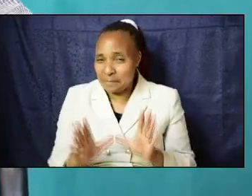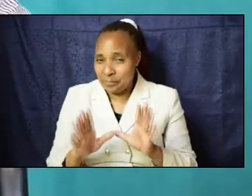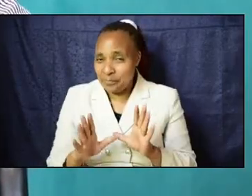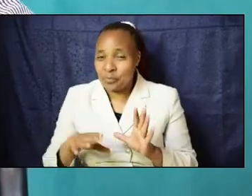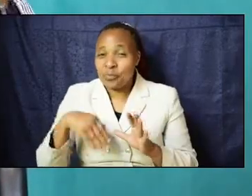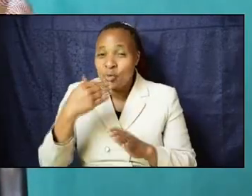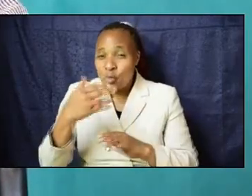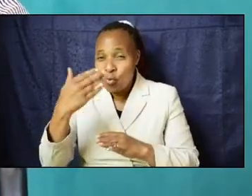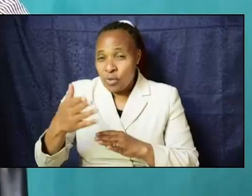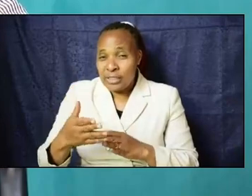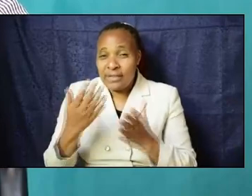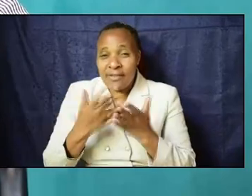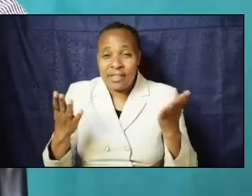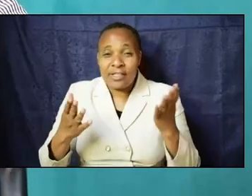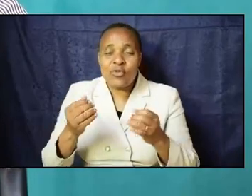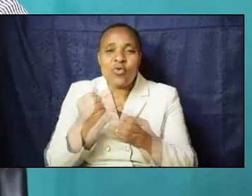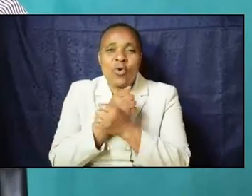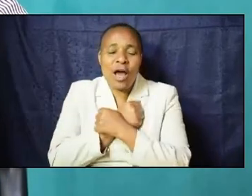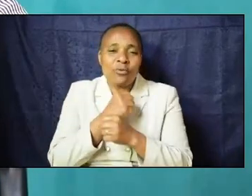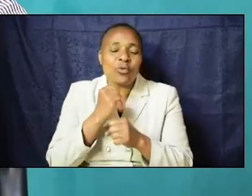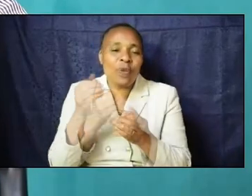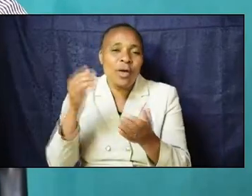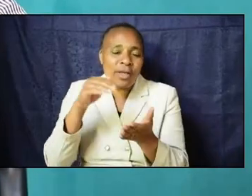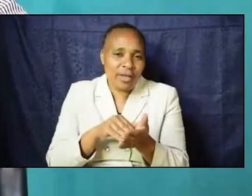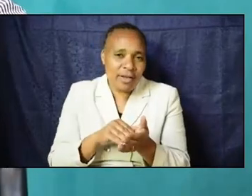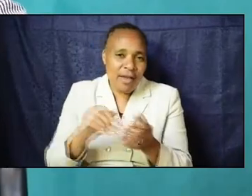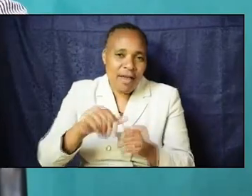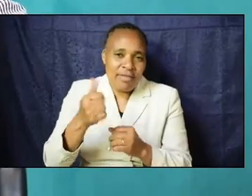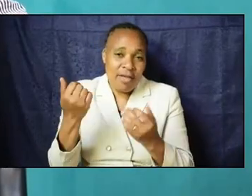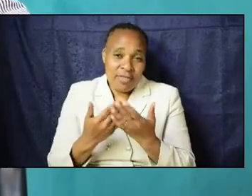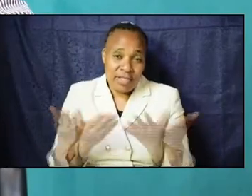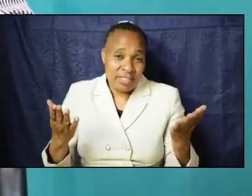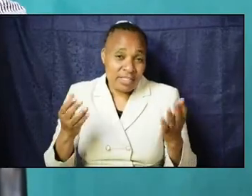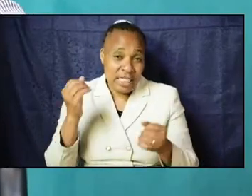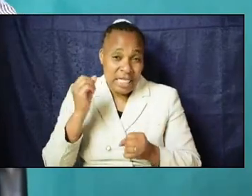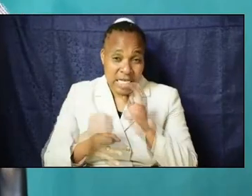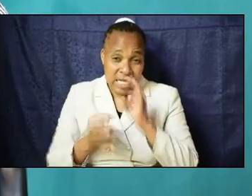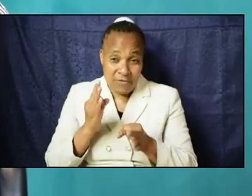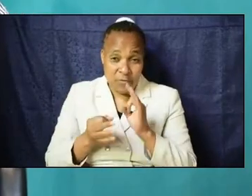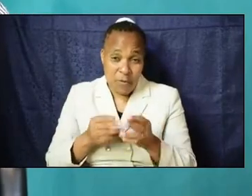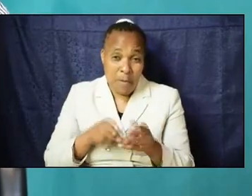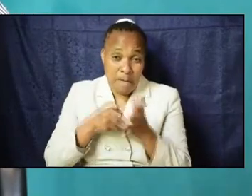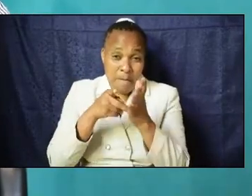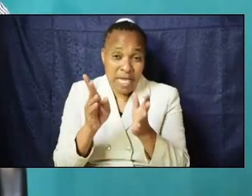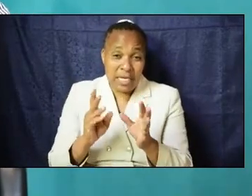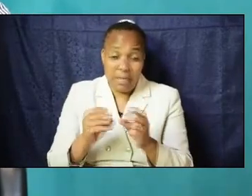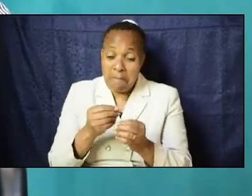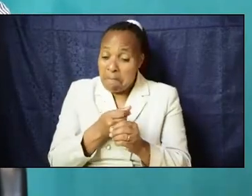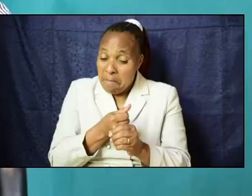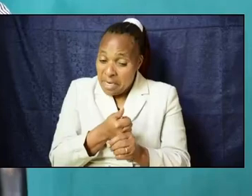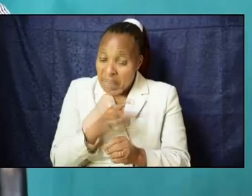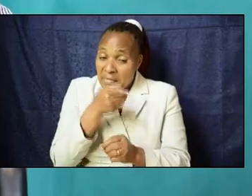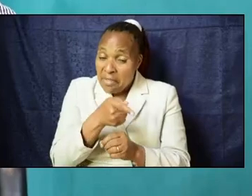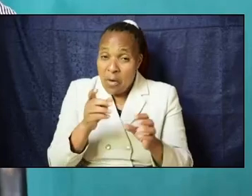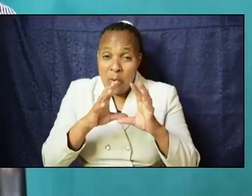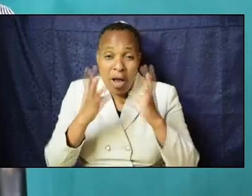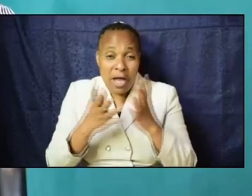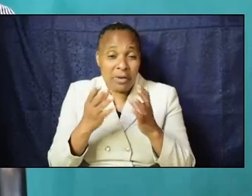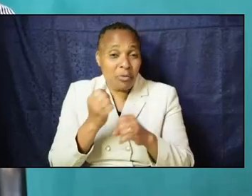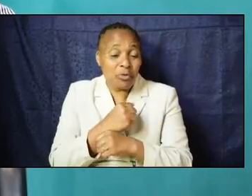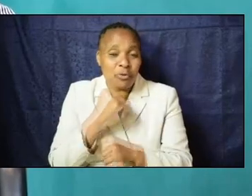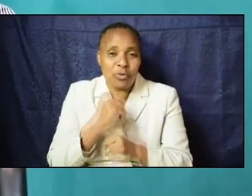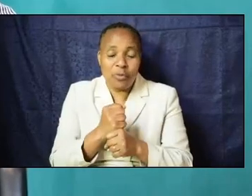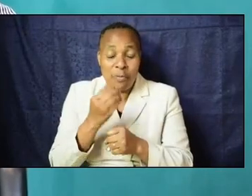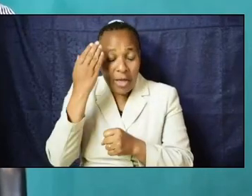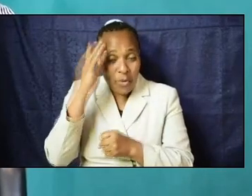going to be things that you'd love to definitely do again. And there are the things that even if you paid all the money in the world, you wouldn't do. I don't know